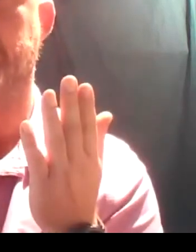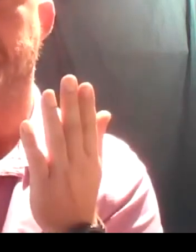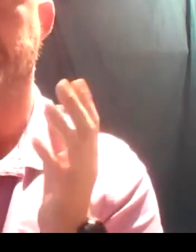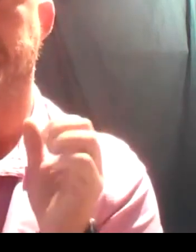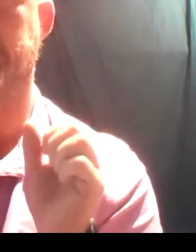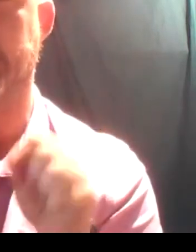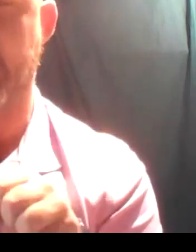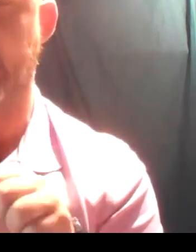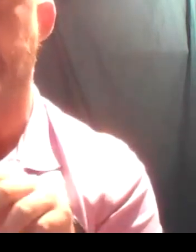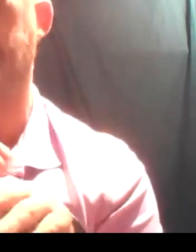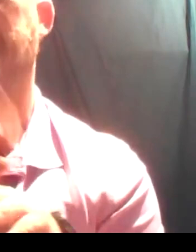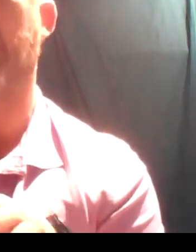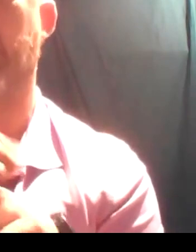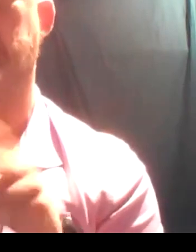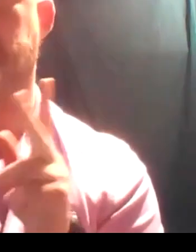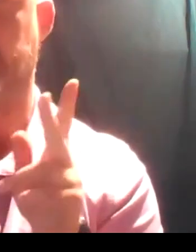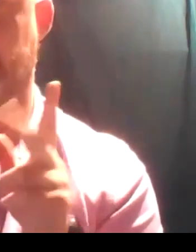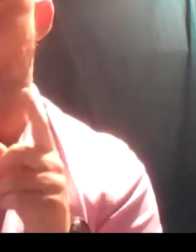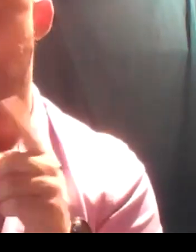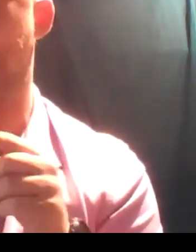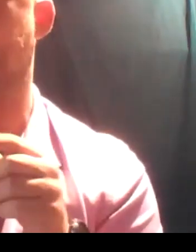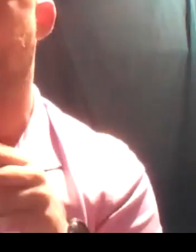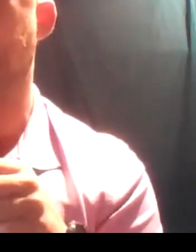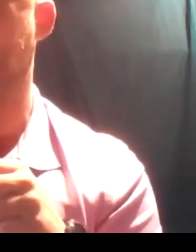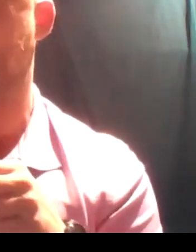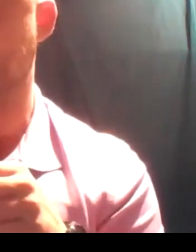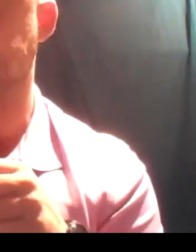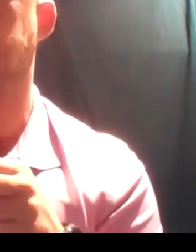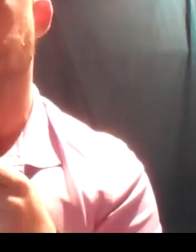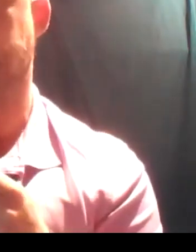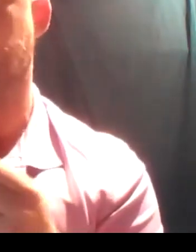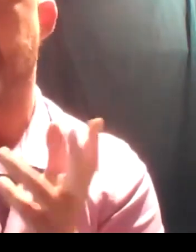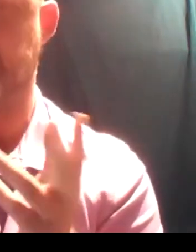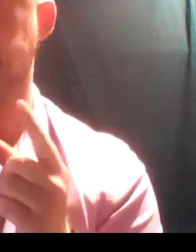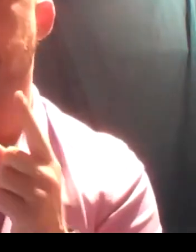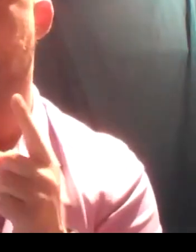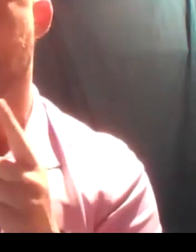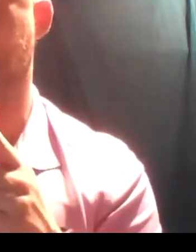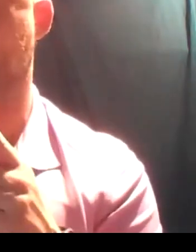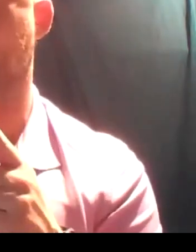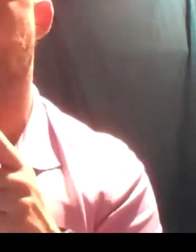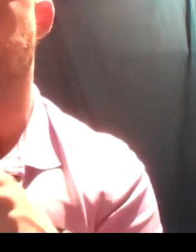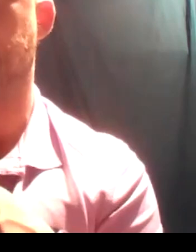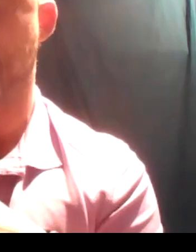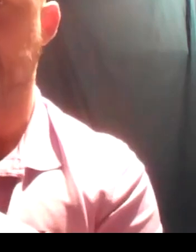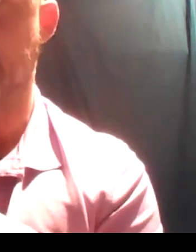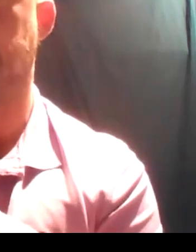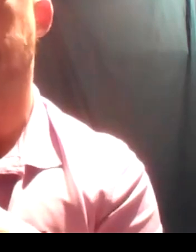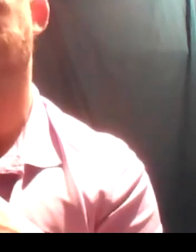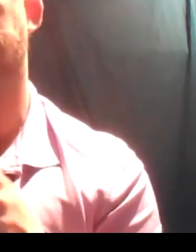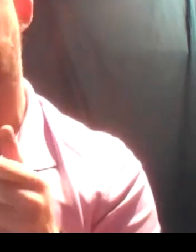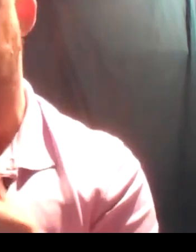can advise people. When I asked for information about Alzheimer